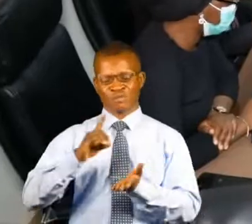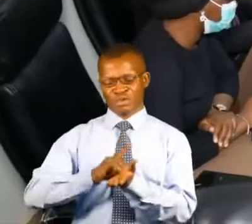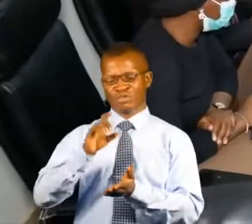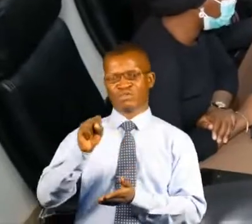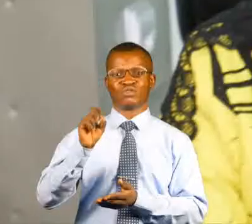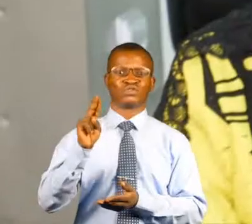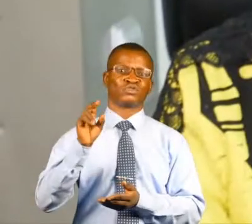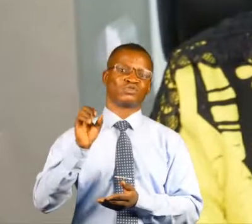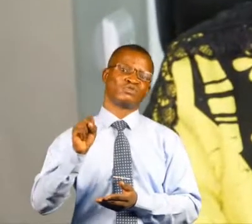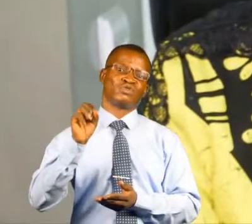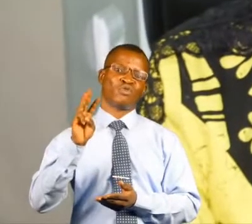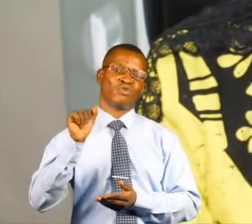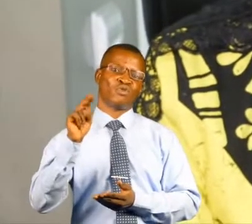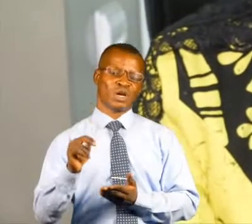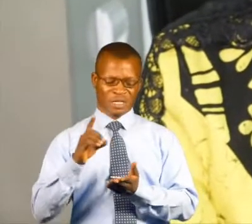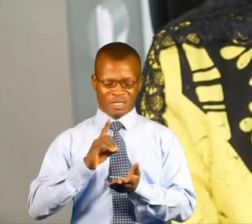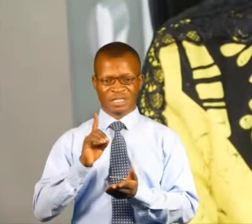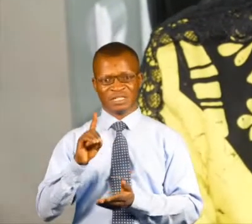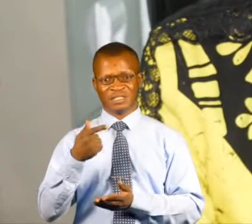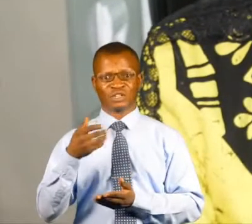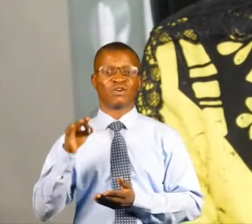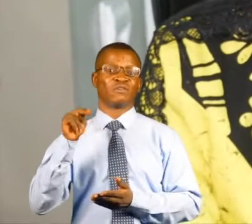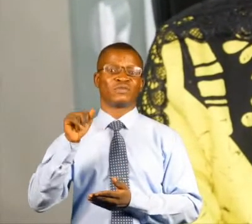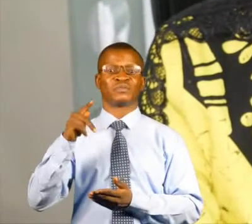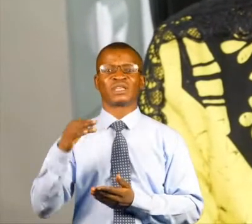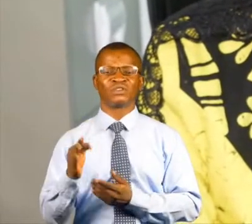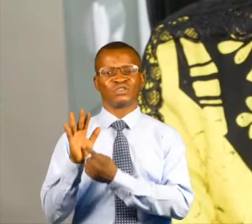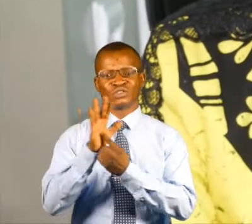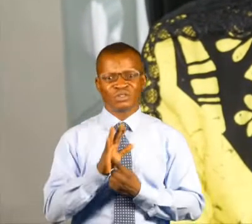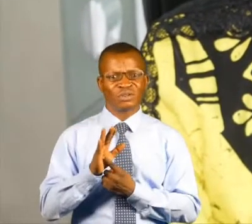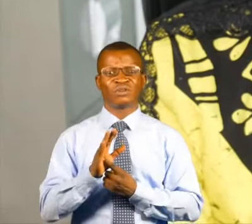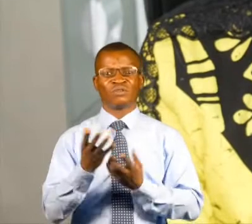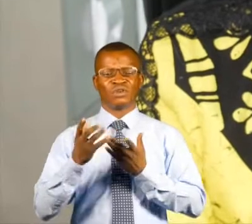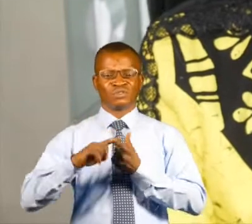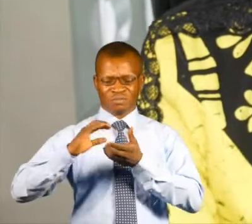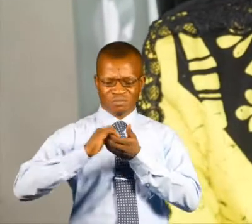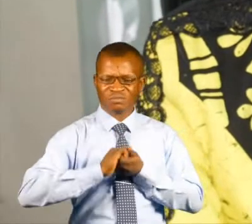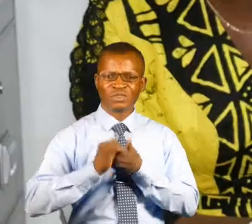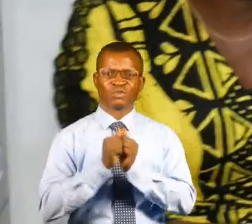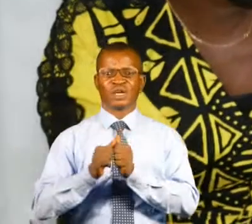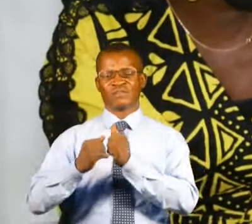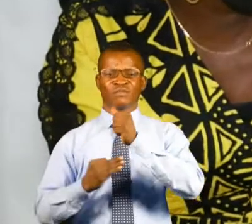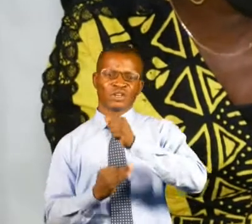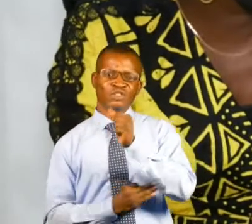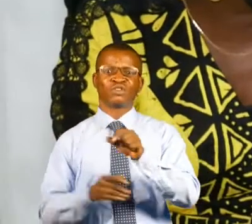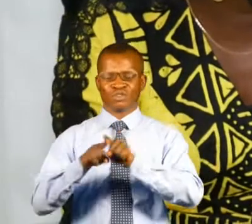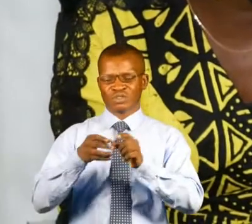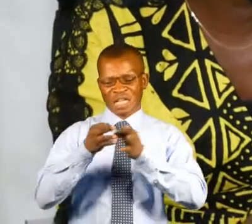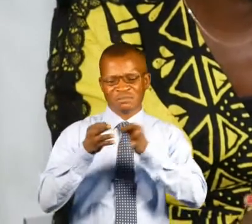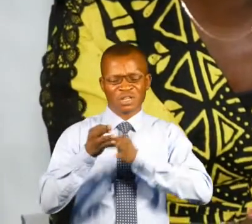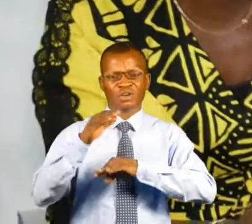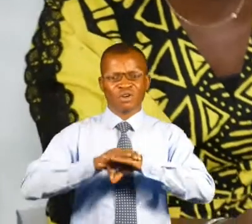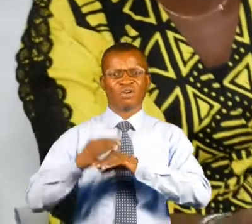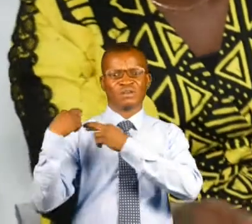Dr. Suswam, the Director General of NAPTIP expressed the agency's willingness to collaborate with the foundation. She also enlightened her